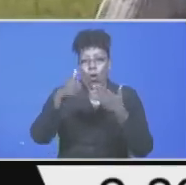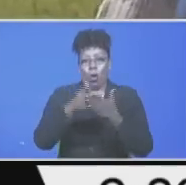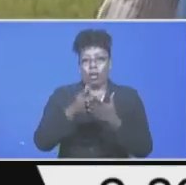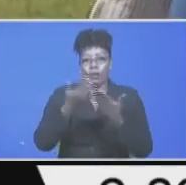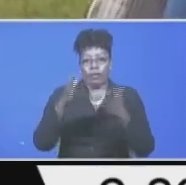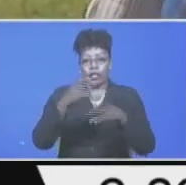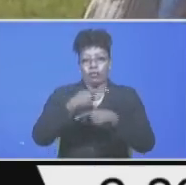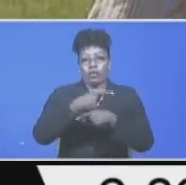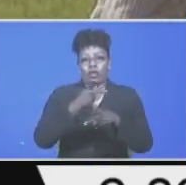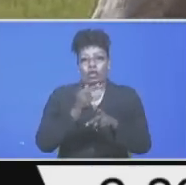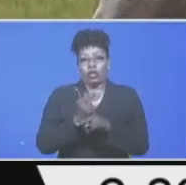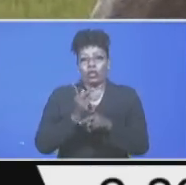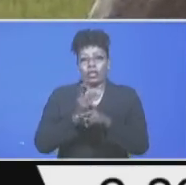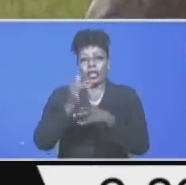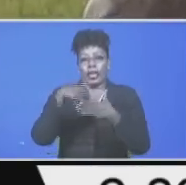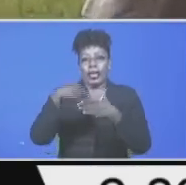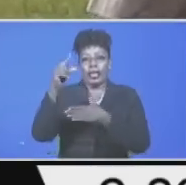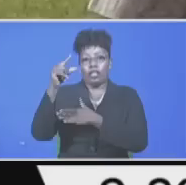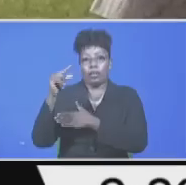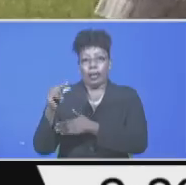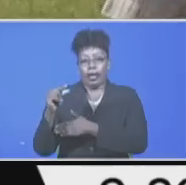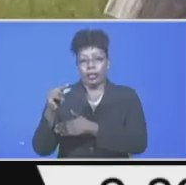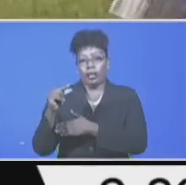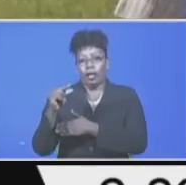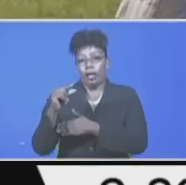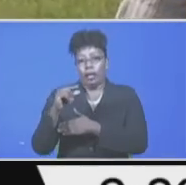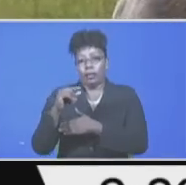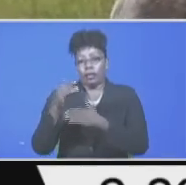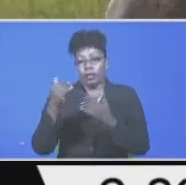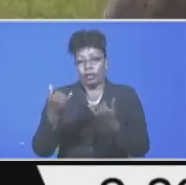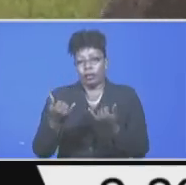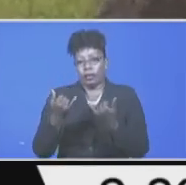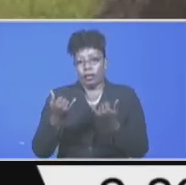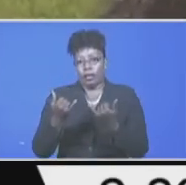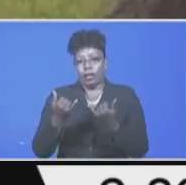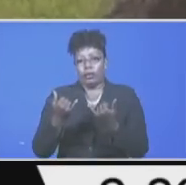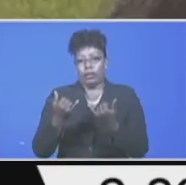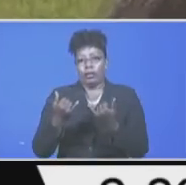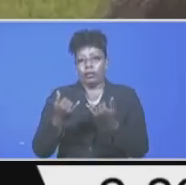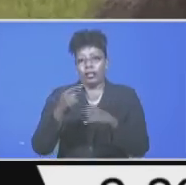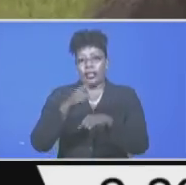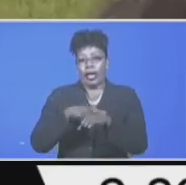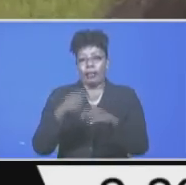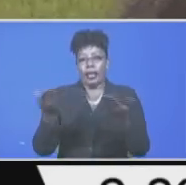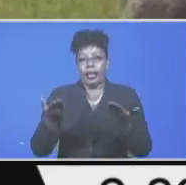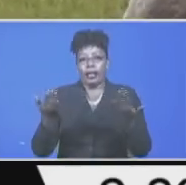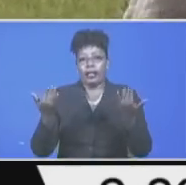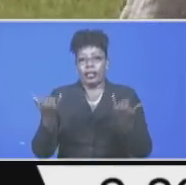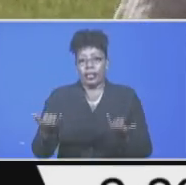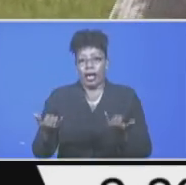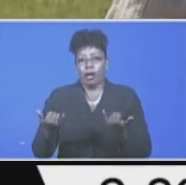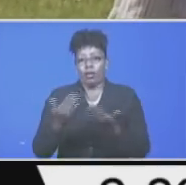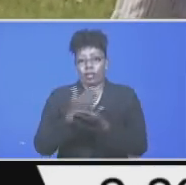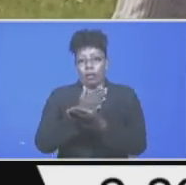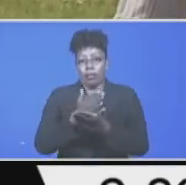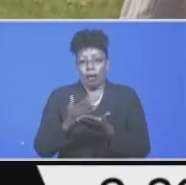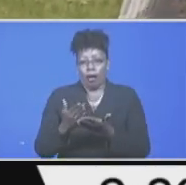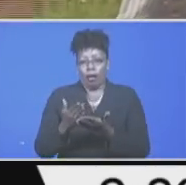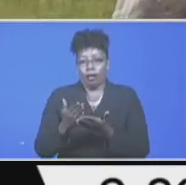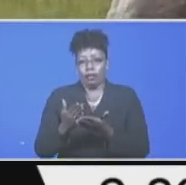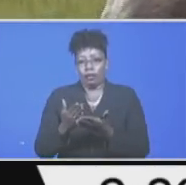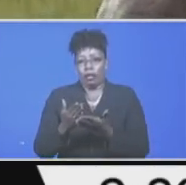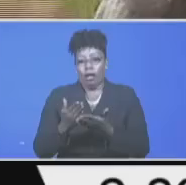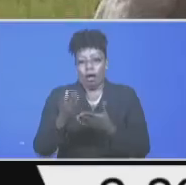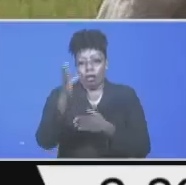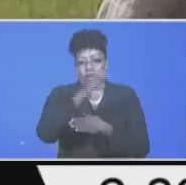produced in Japan and they were shipped here, so they will arrive. I think it's time that they're here now, to have them here as a part of our inventory.